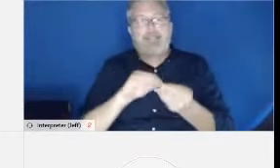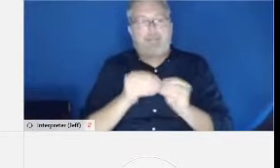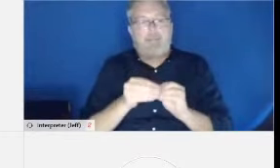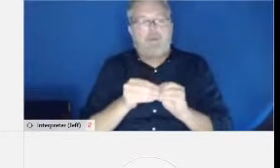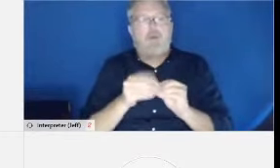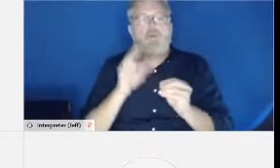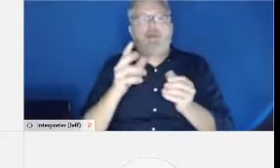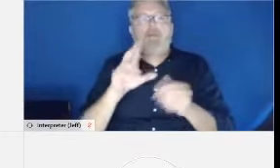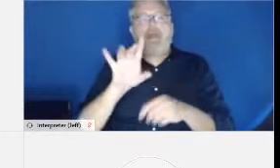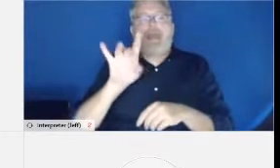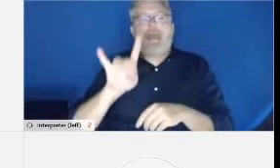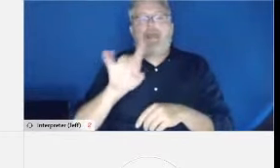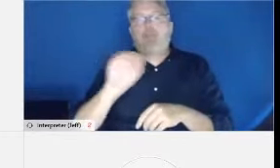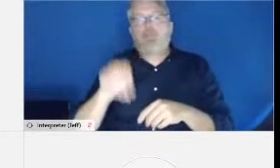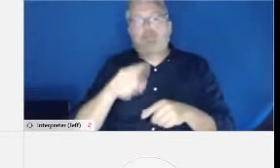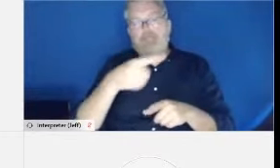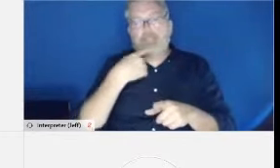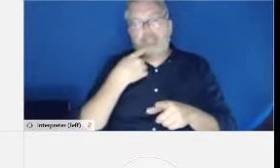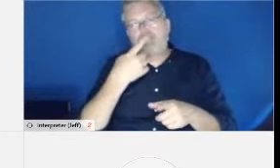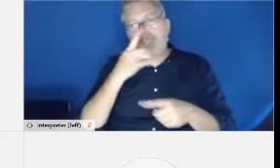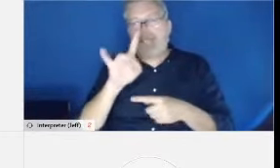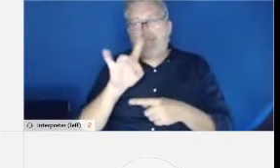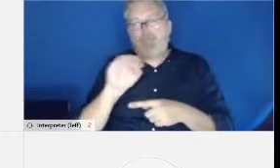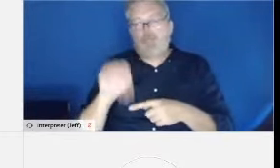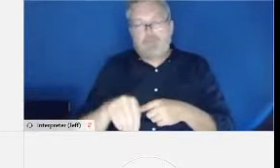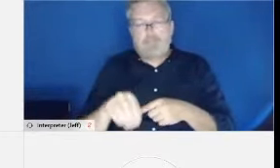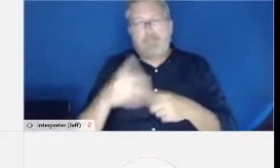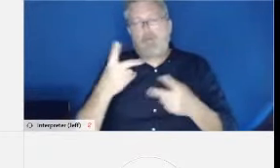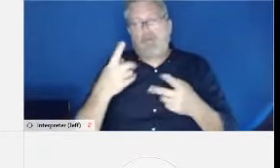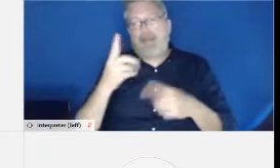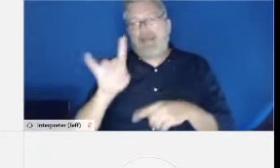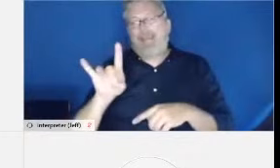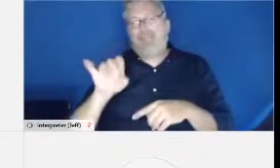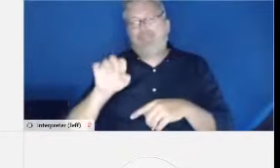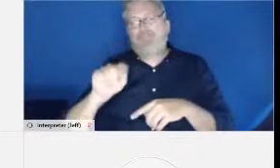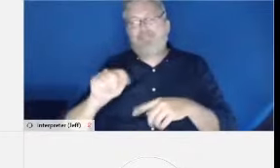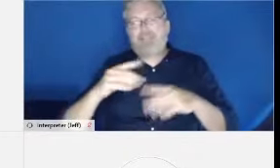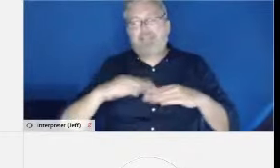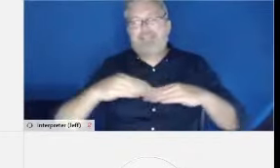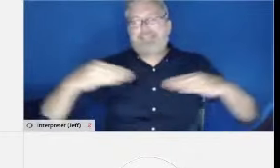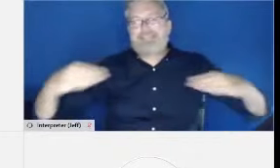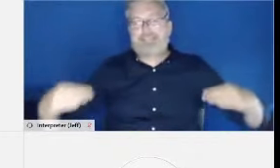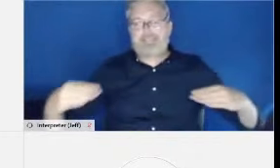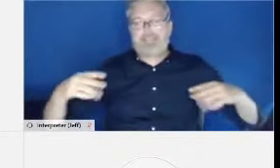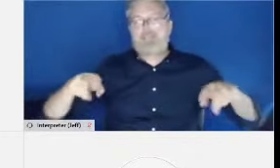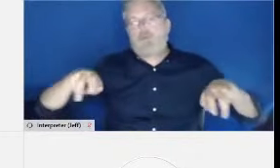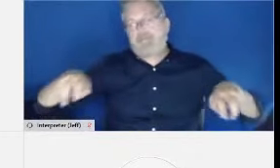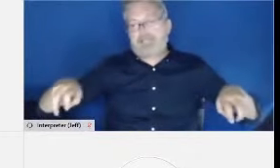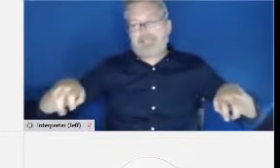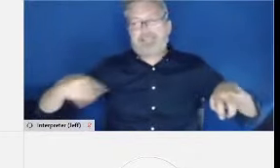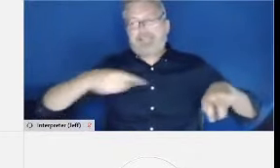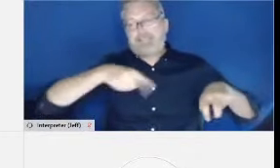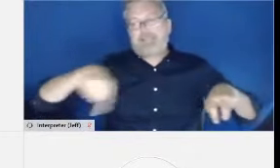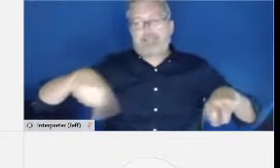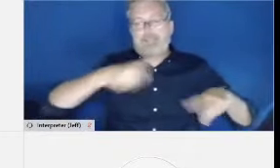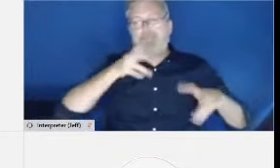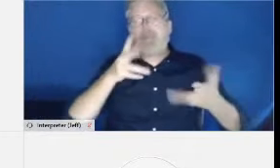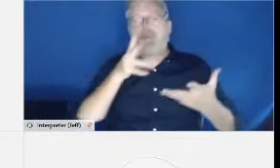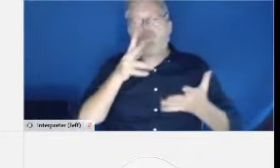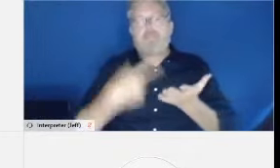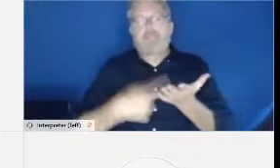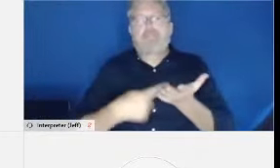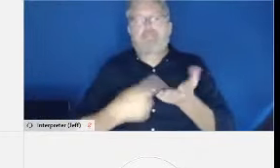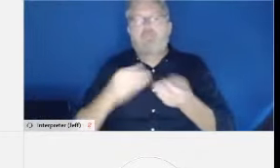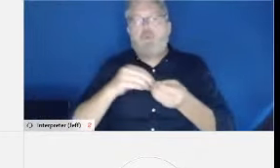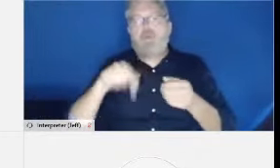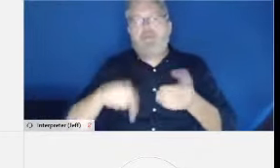that 8% distance between the faculty member and the students. We're going to have more conversations here this week about how we have